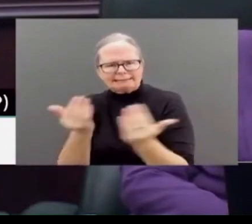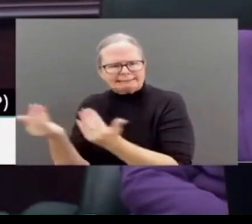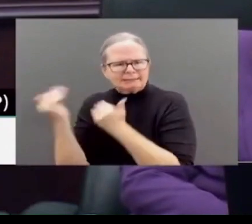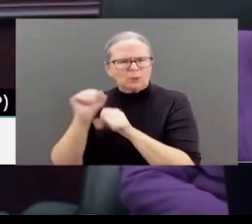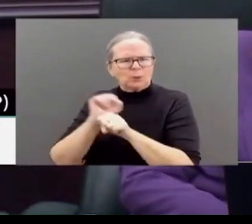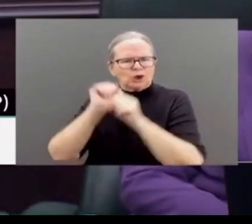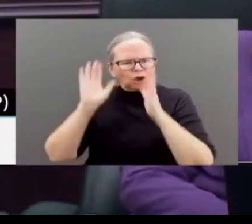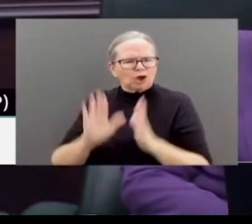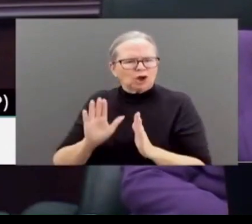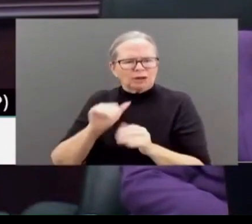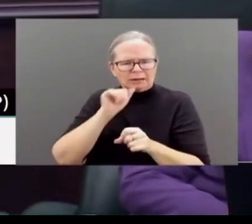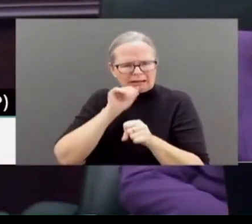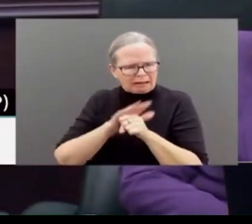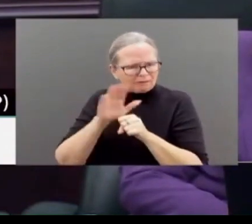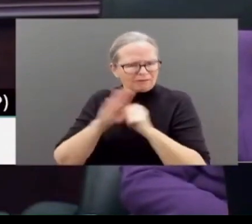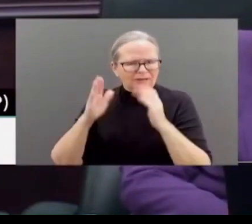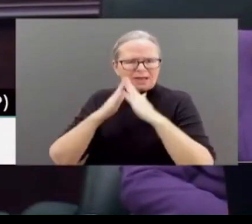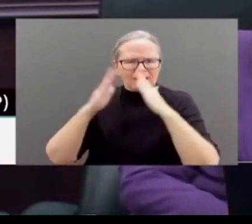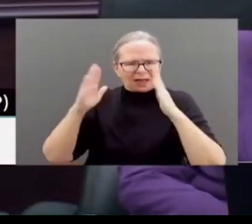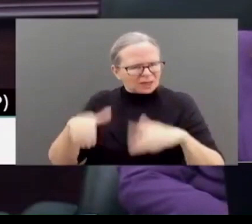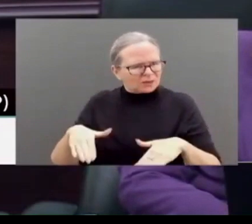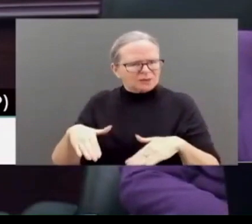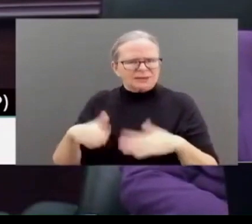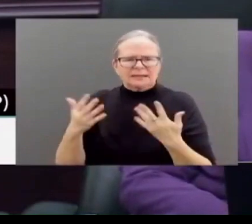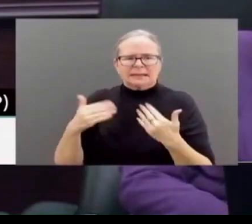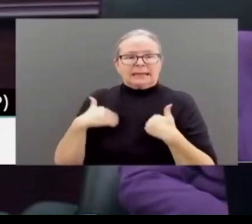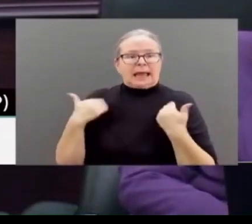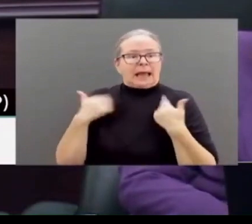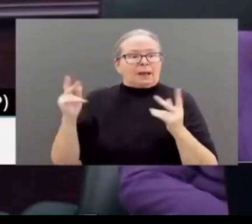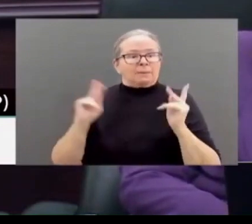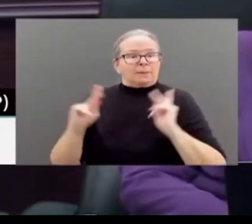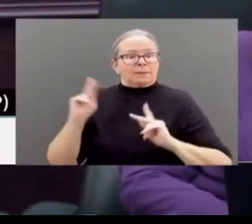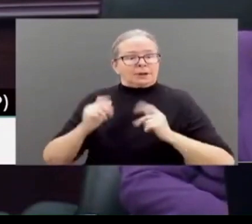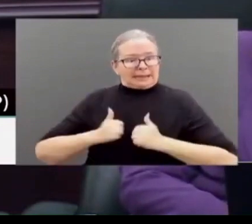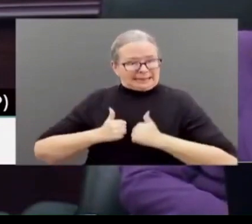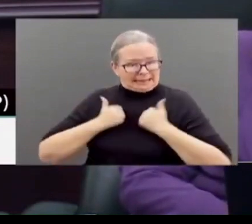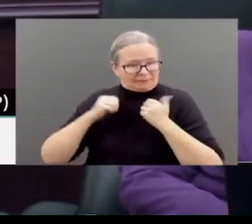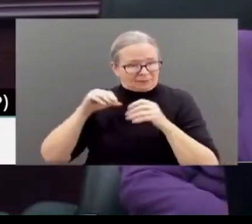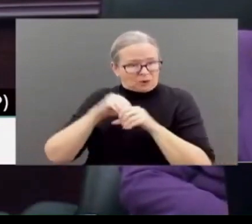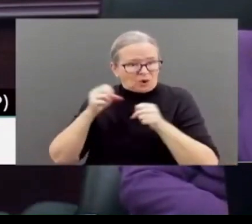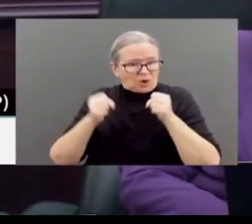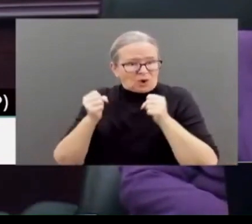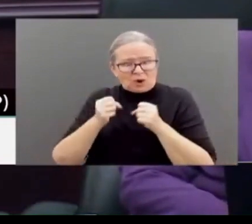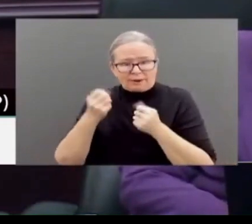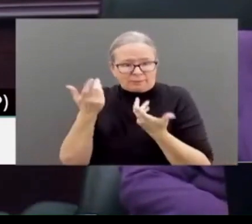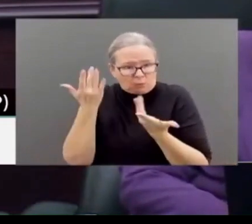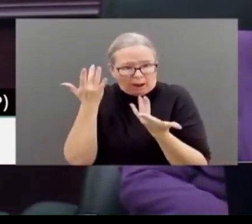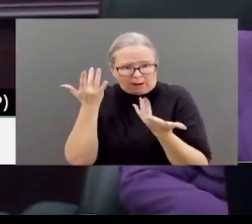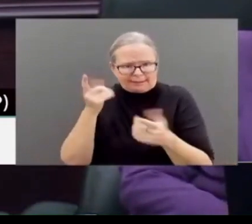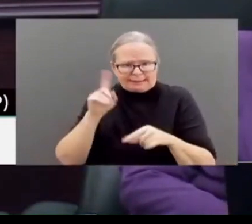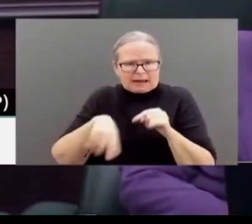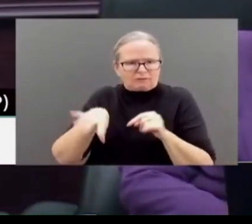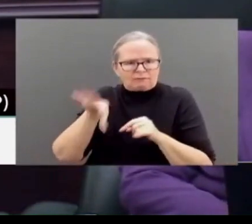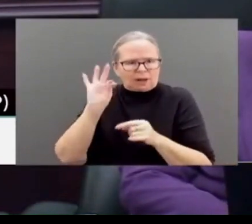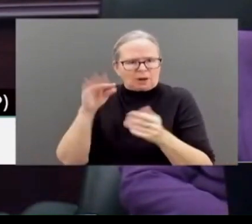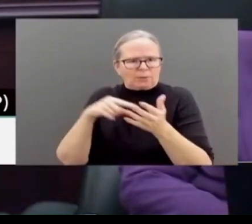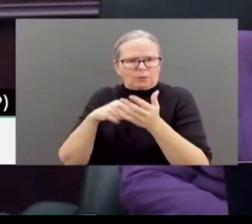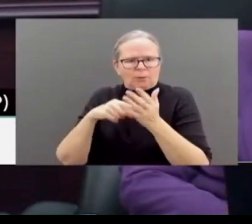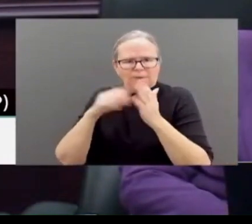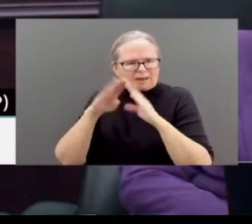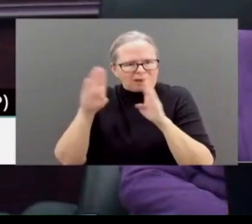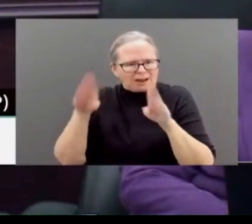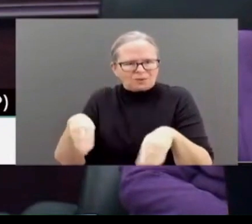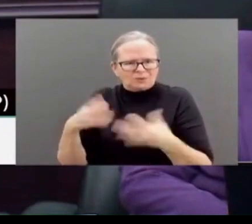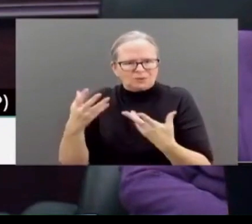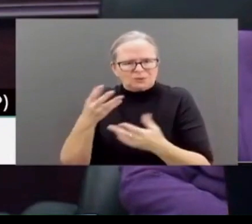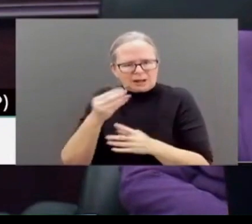young people frequently live in their vehicles because they can't find an affordable place to live, and given that this government has done nothing